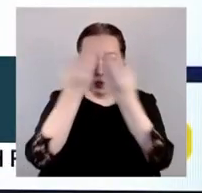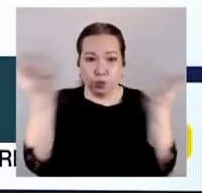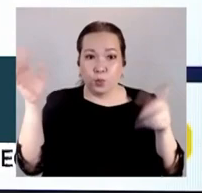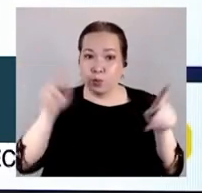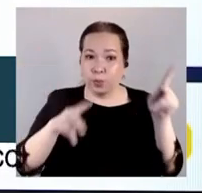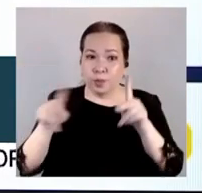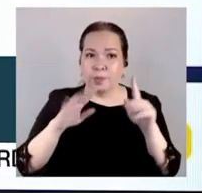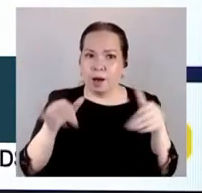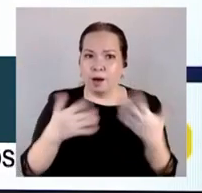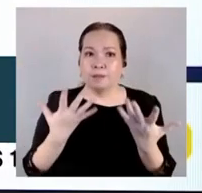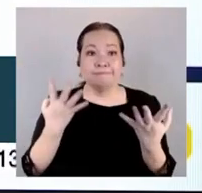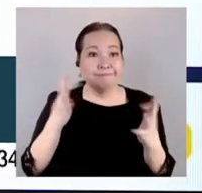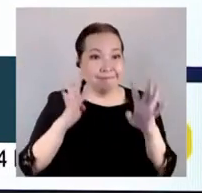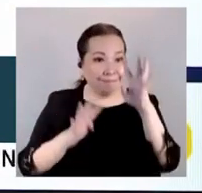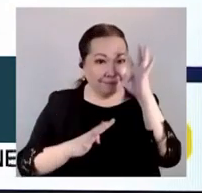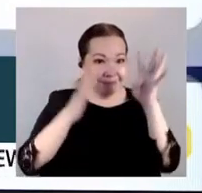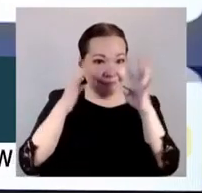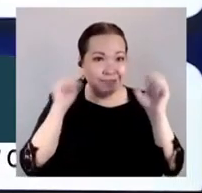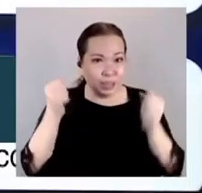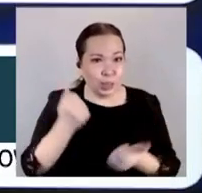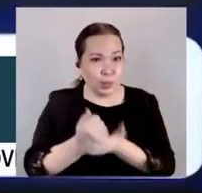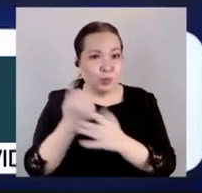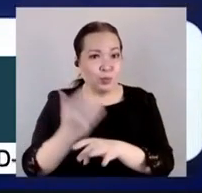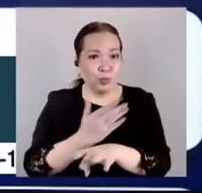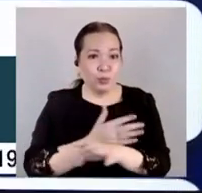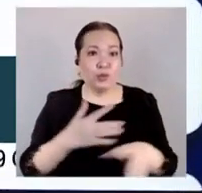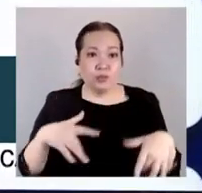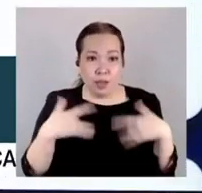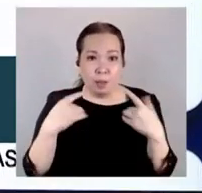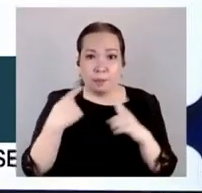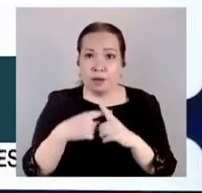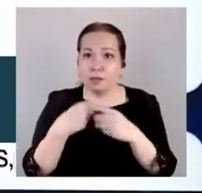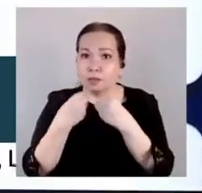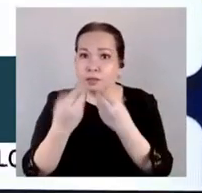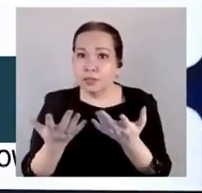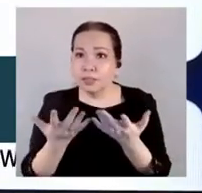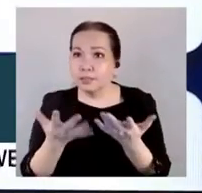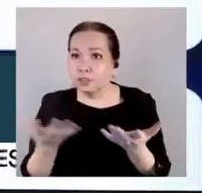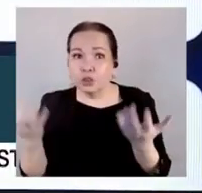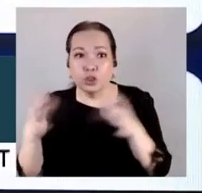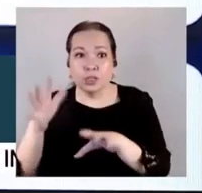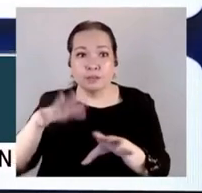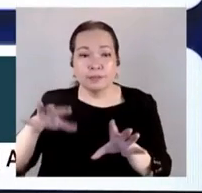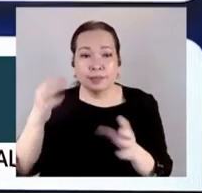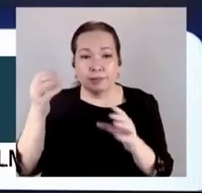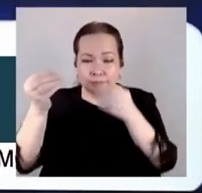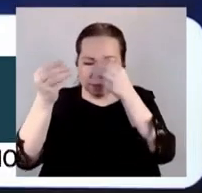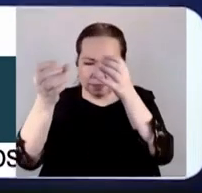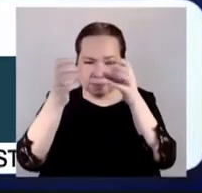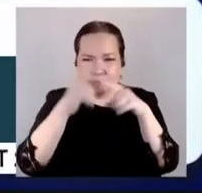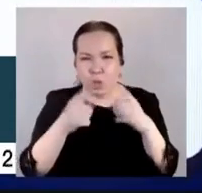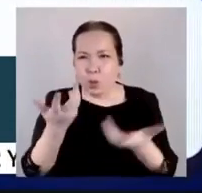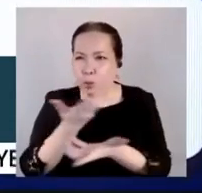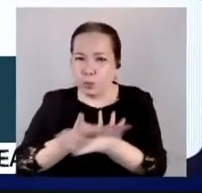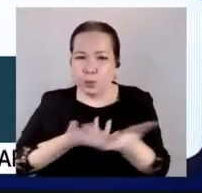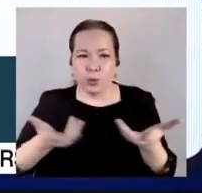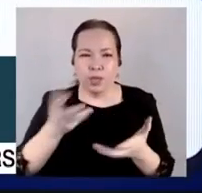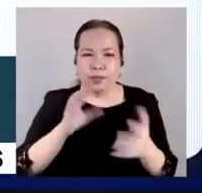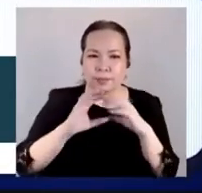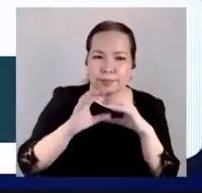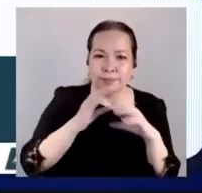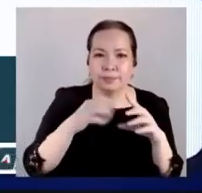innovation can improve lives while providing a platform for innovators to communicate, collaborate, and